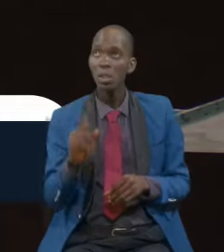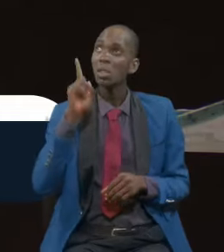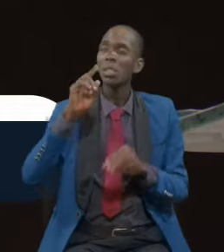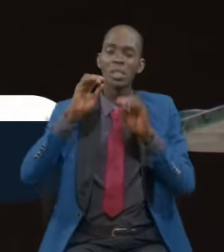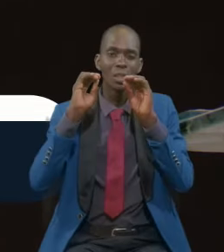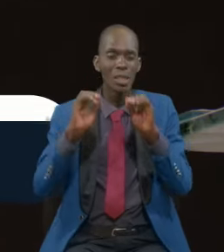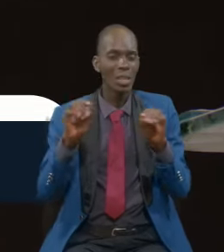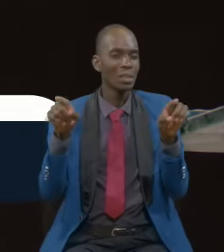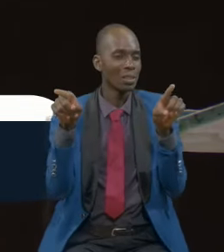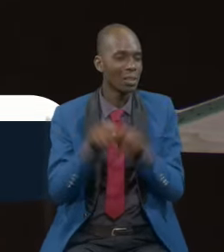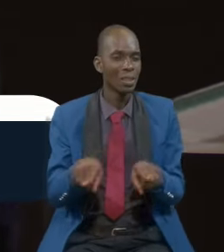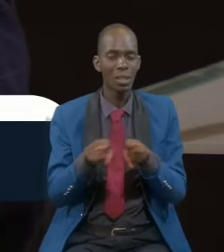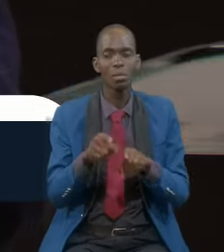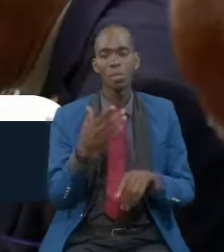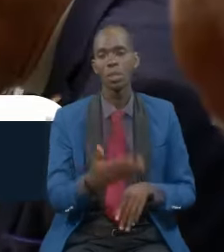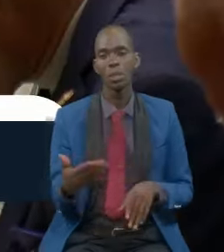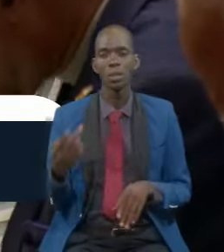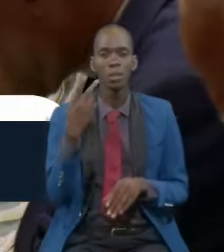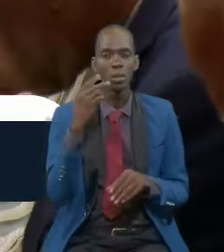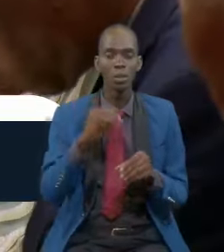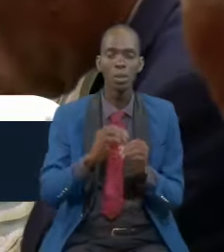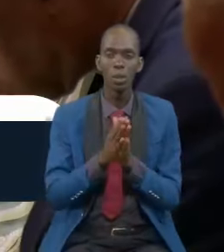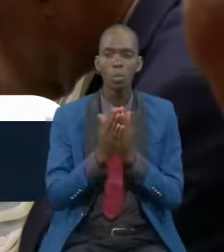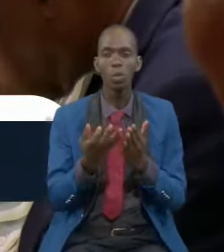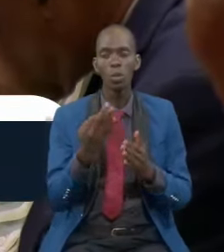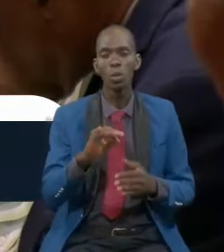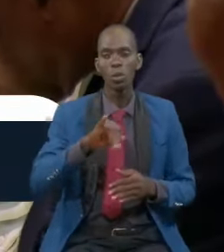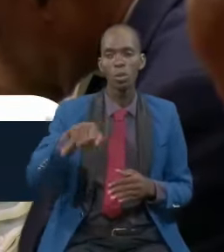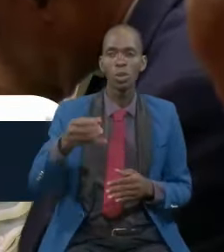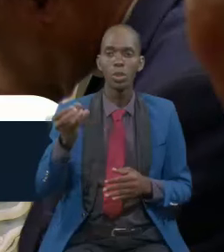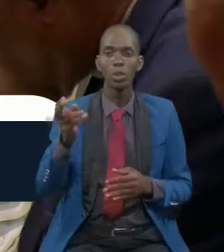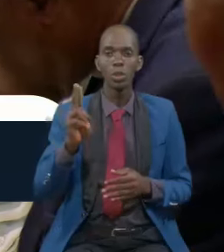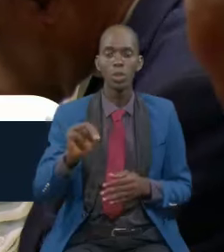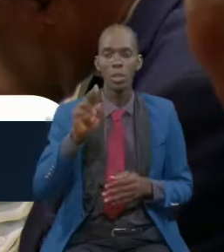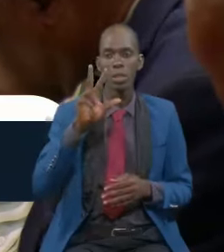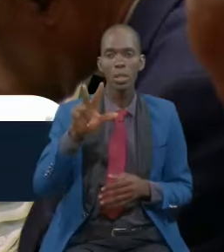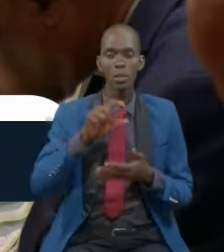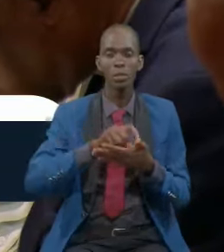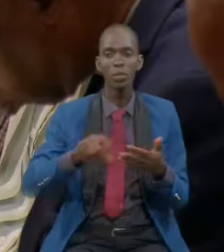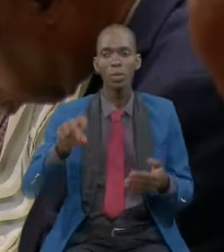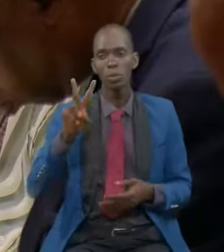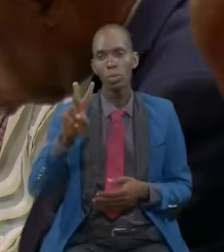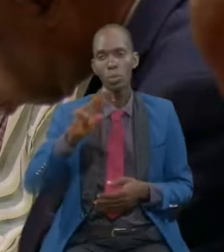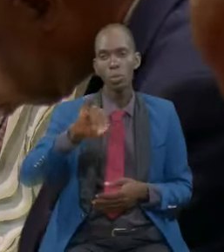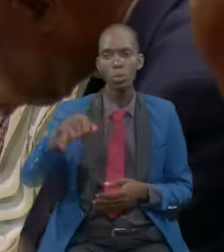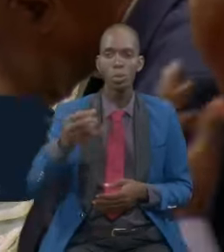Invariable. We're looking at John chapter 3, and we're reading there from verse 2. The